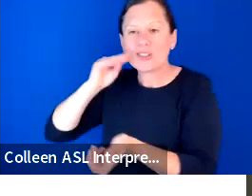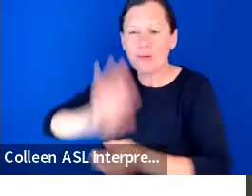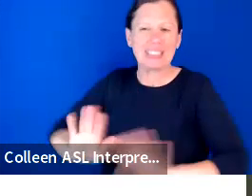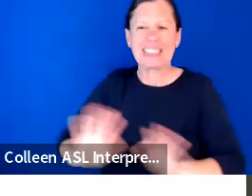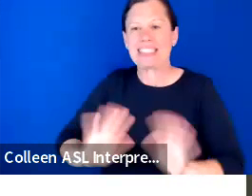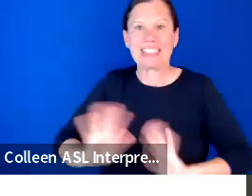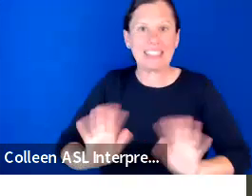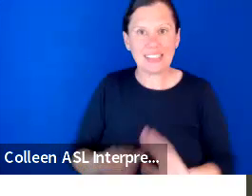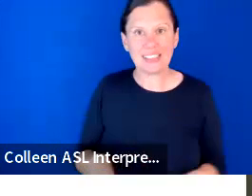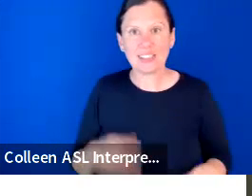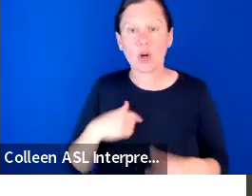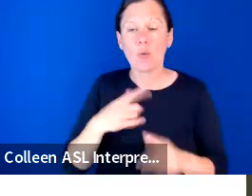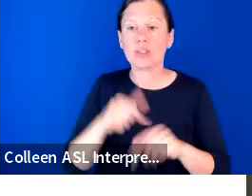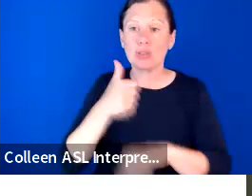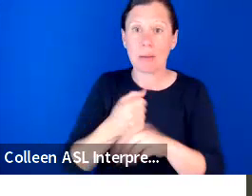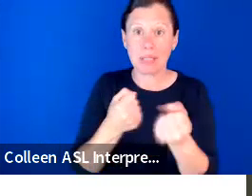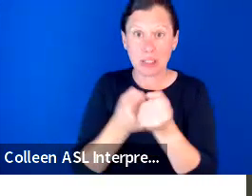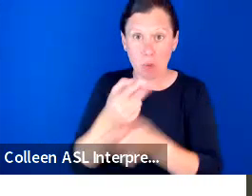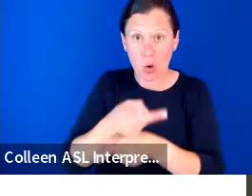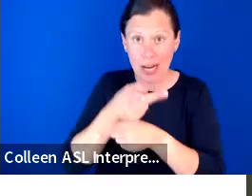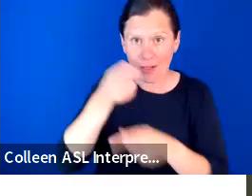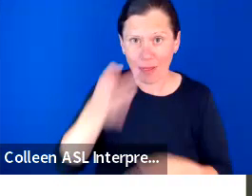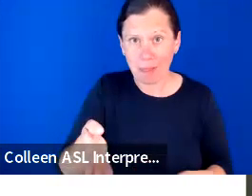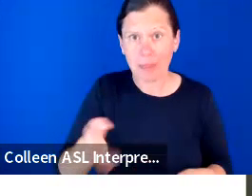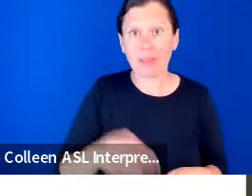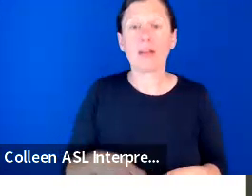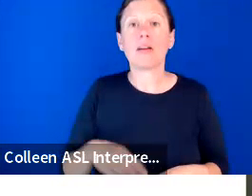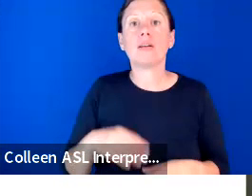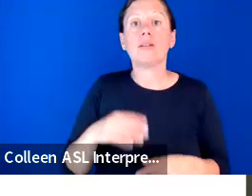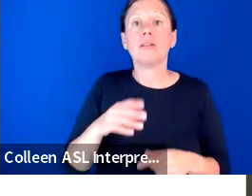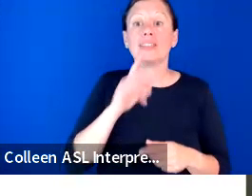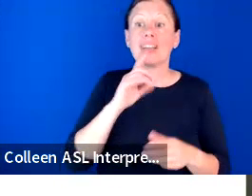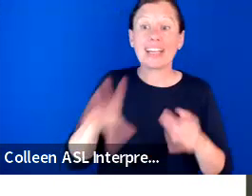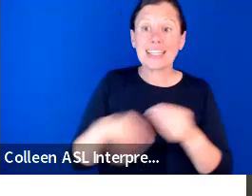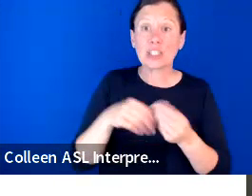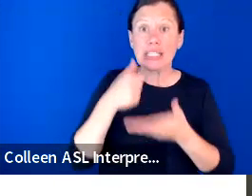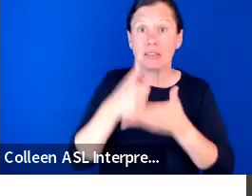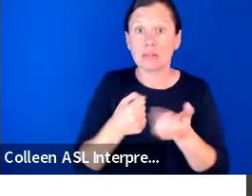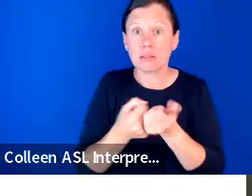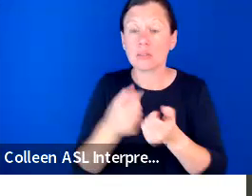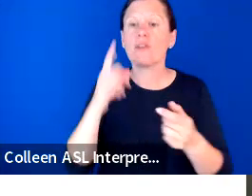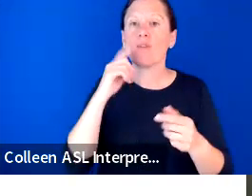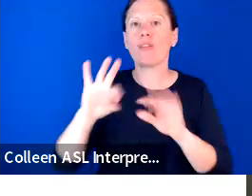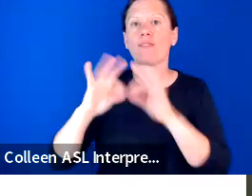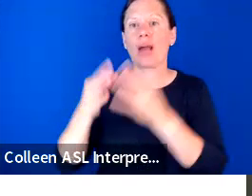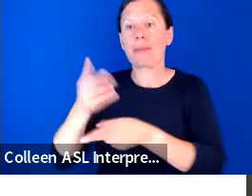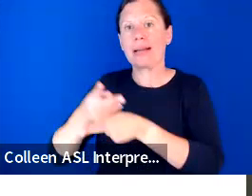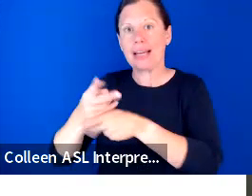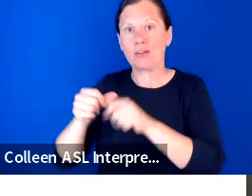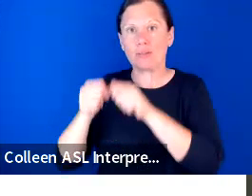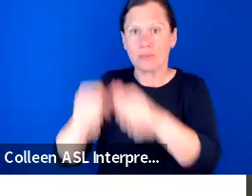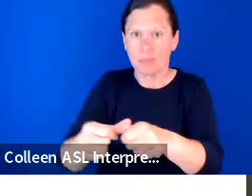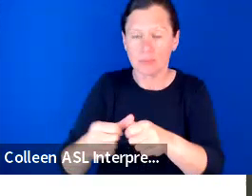WACARES is also structured to support family caregivers. So you can choose someone who would otherwise be caring for you on an unpaid basis to